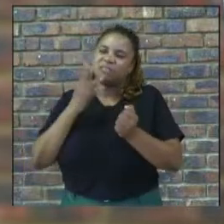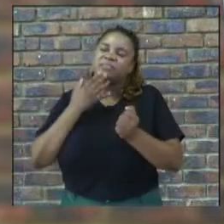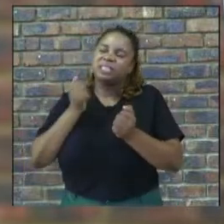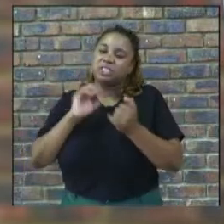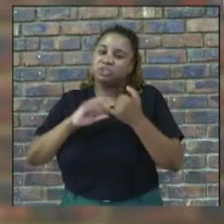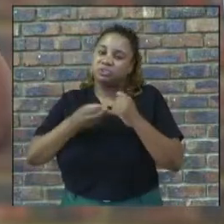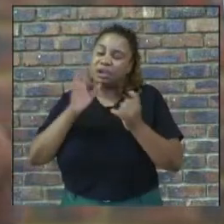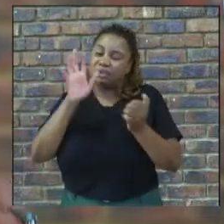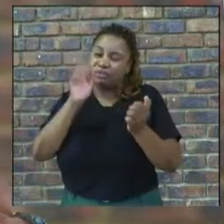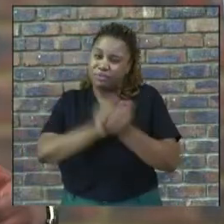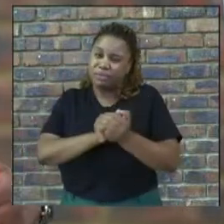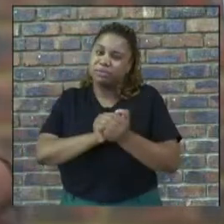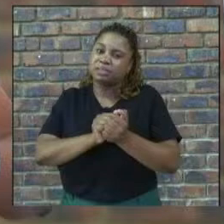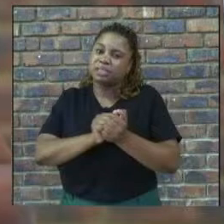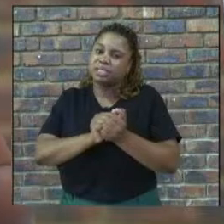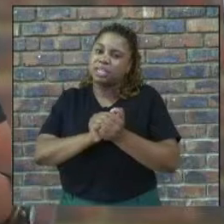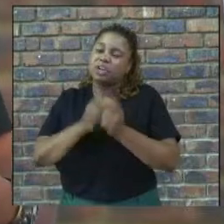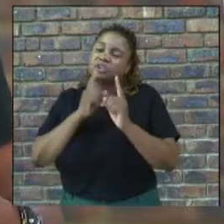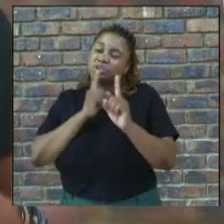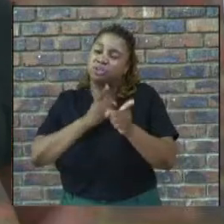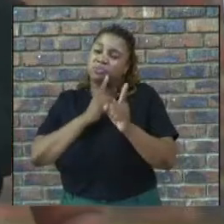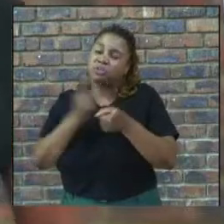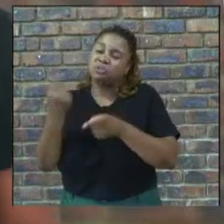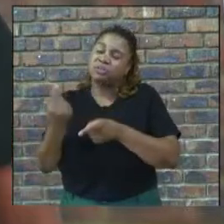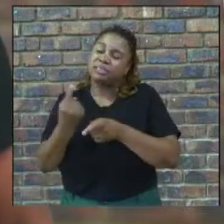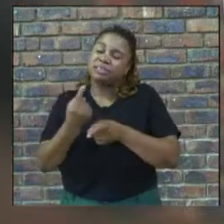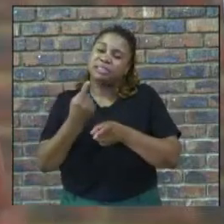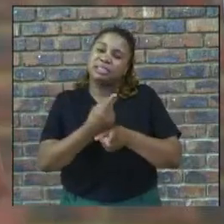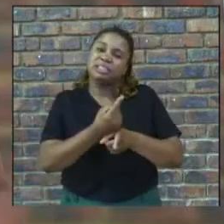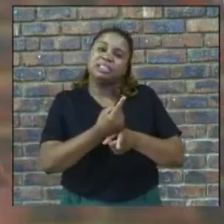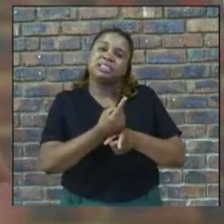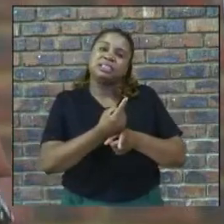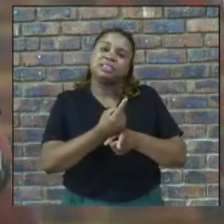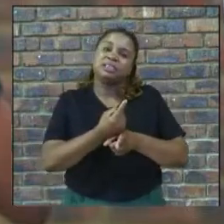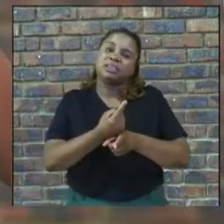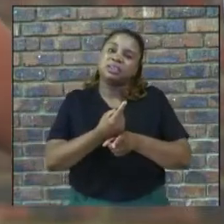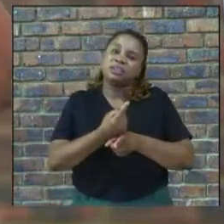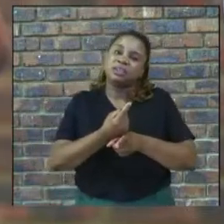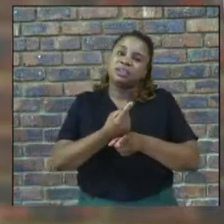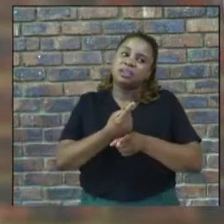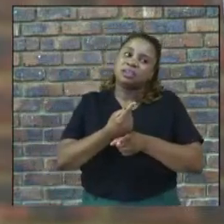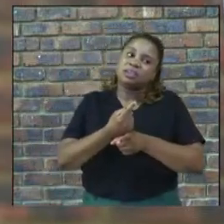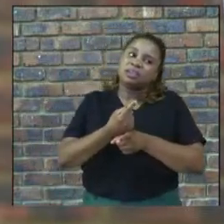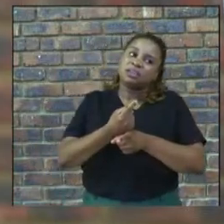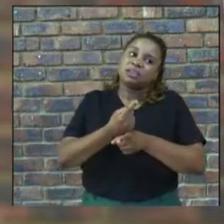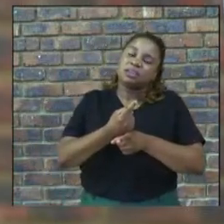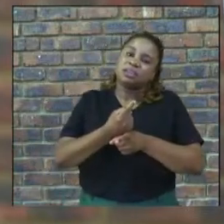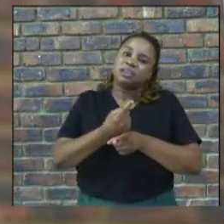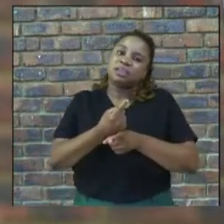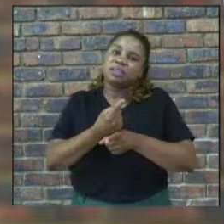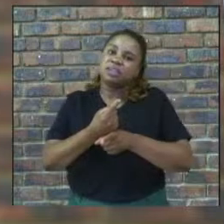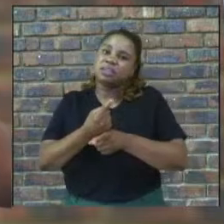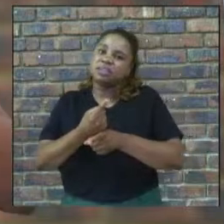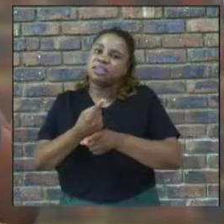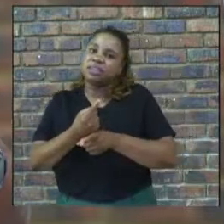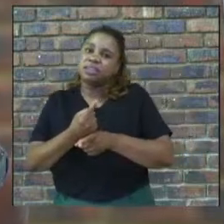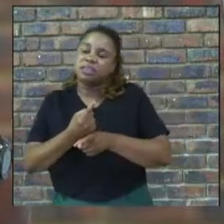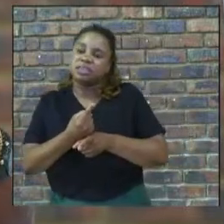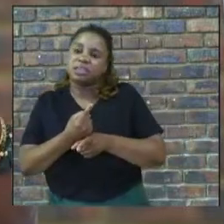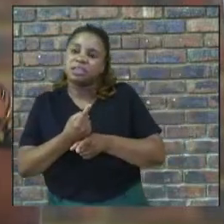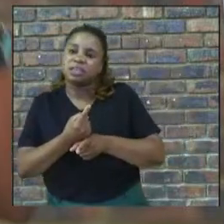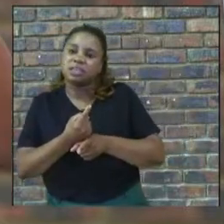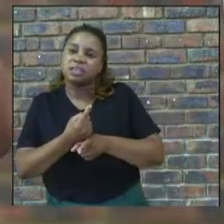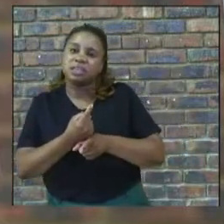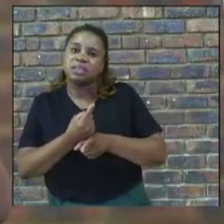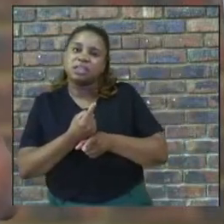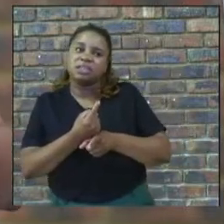the individual. Why is it not going to meeting? About how would this a question? You are responded